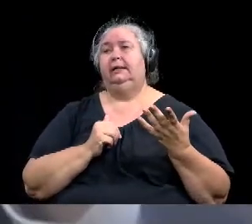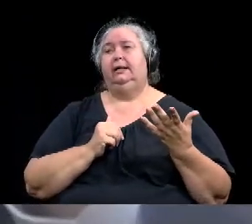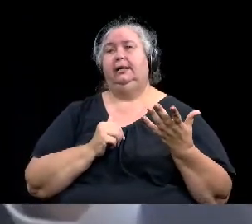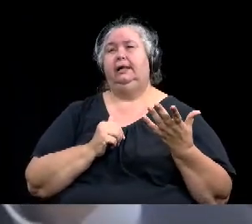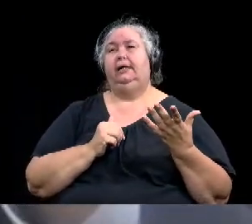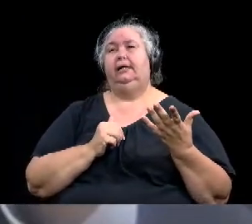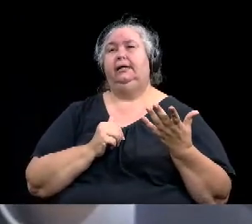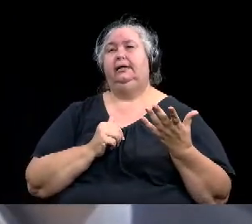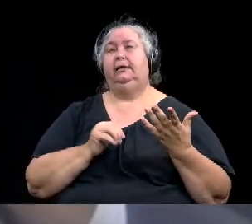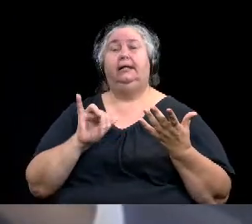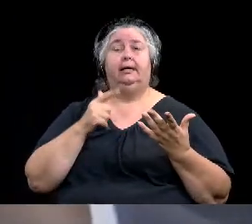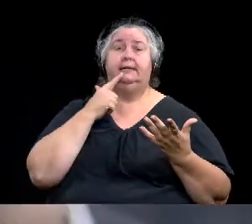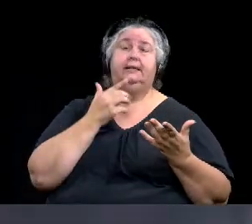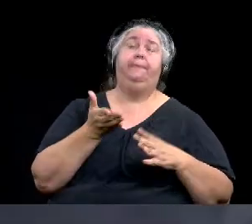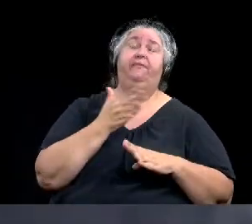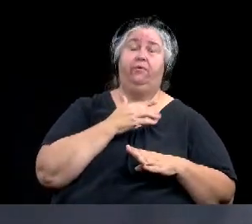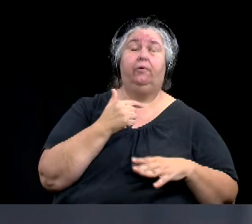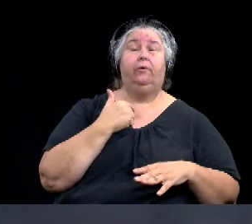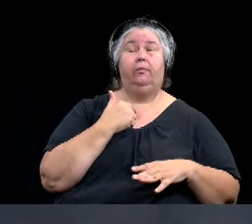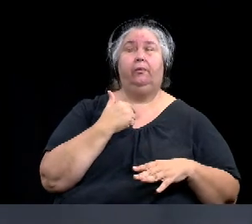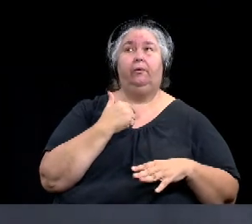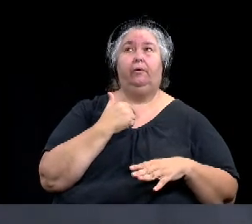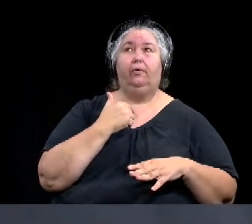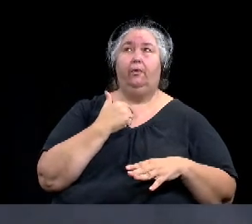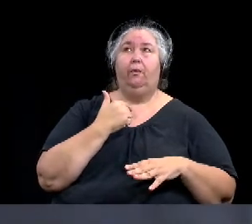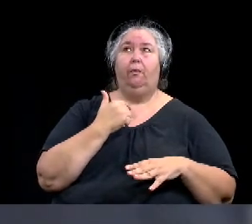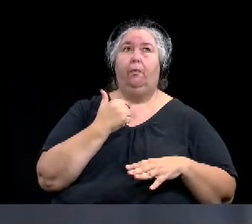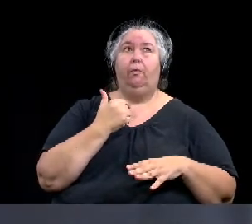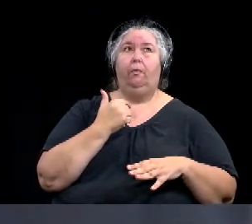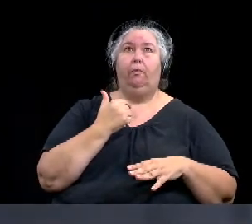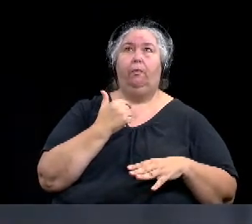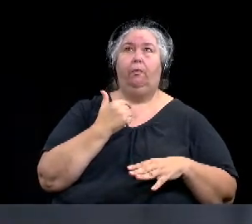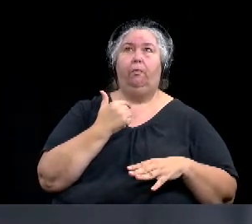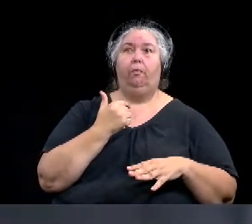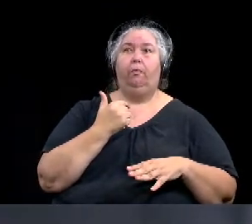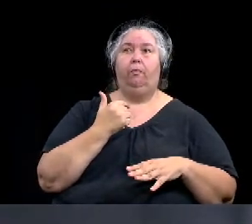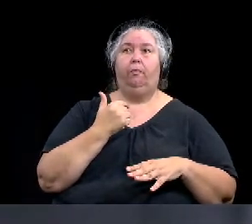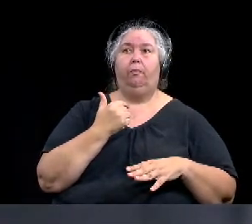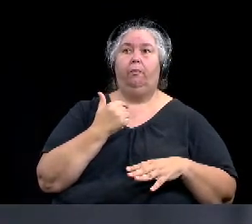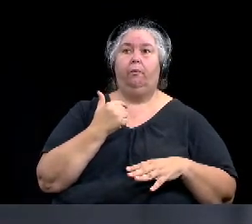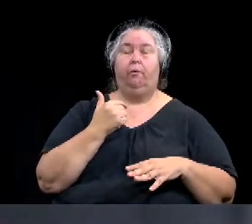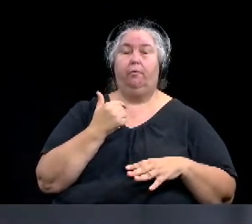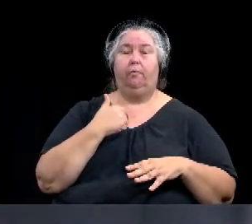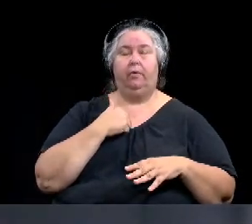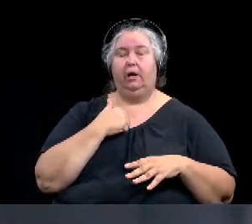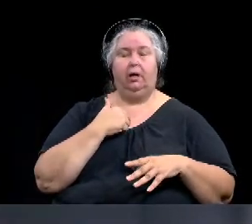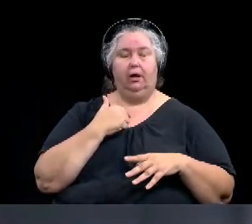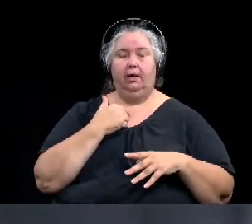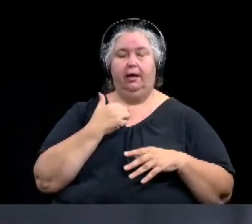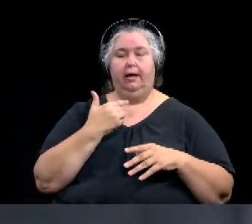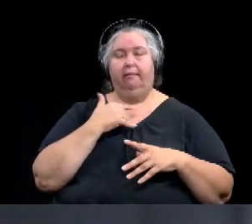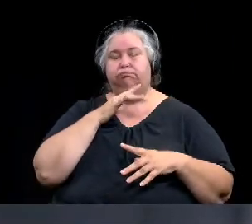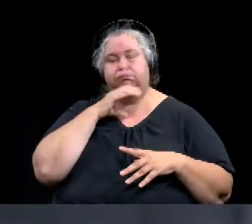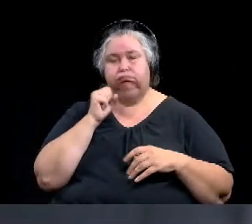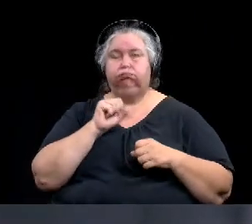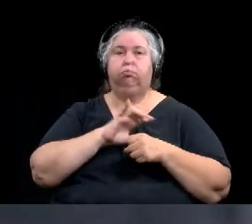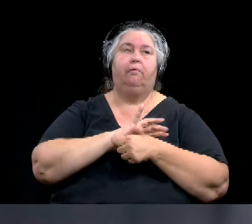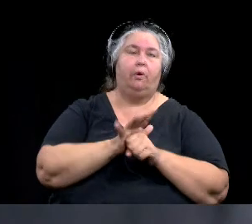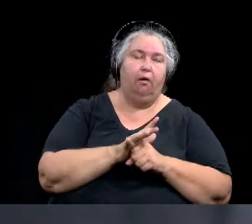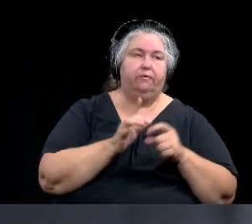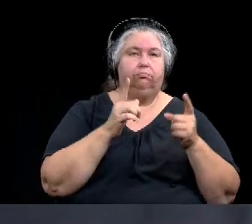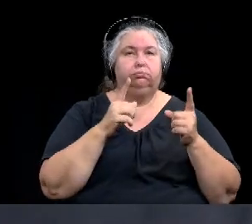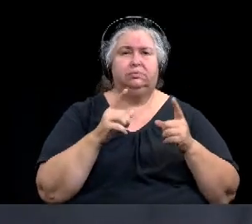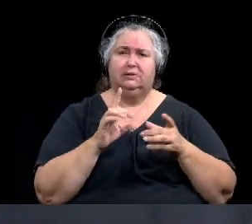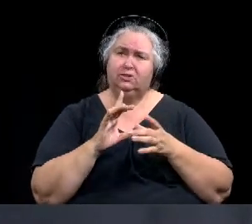was said earlier, I think we get in a COVID fog with all of this and a lot of frustration and all. And so talk about